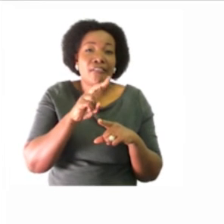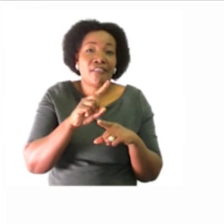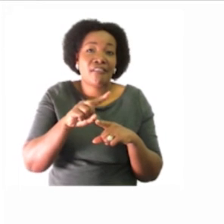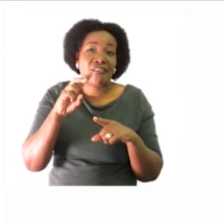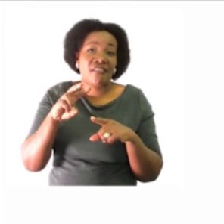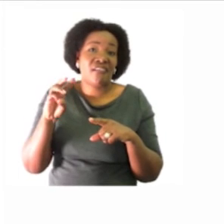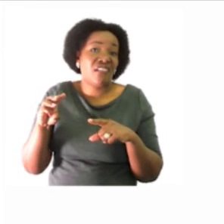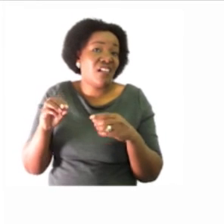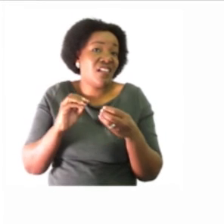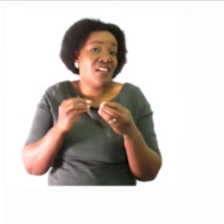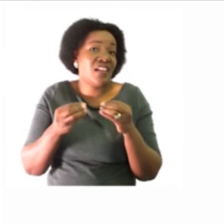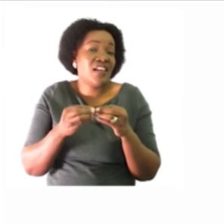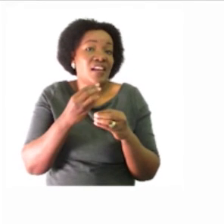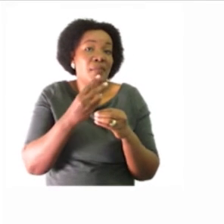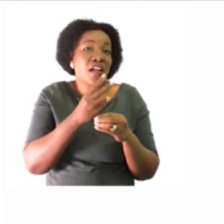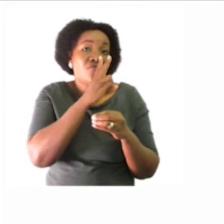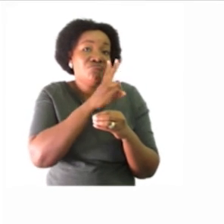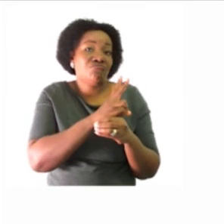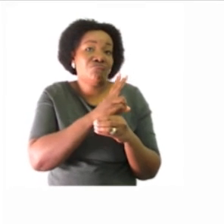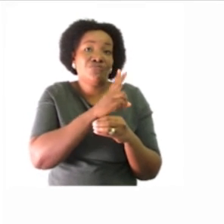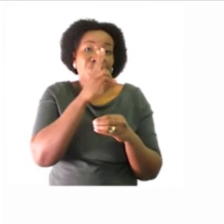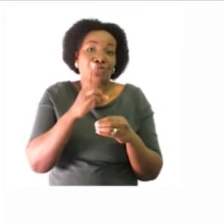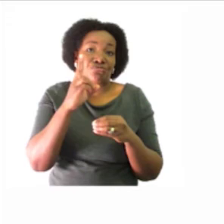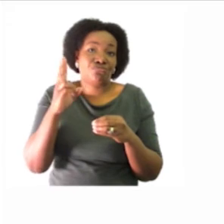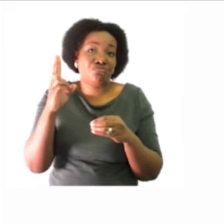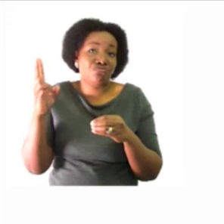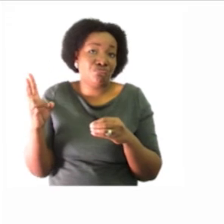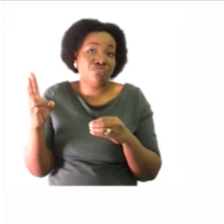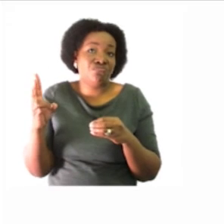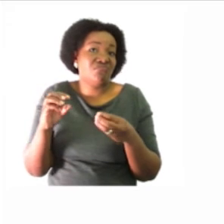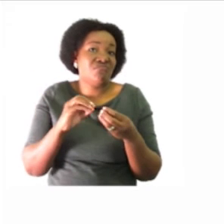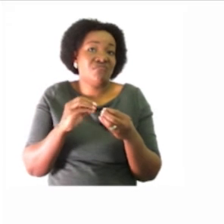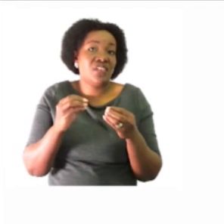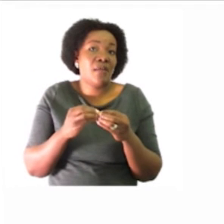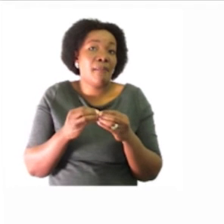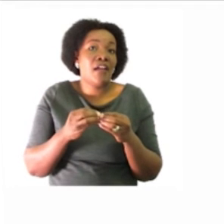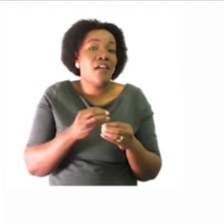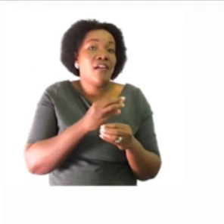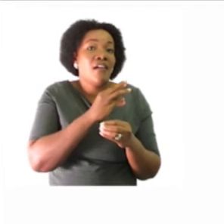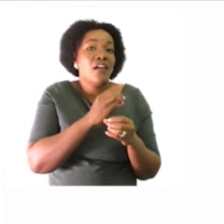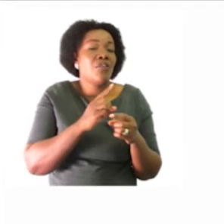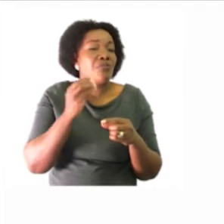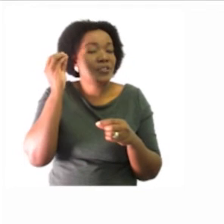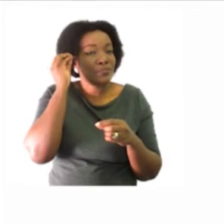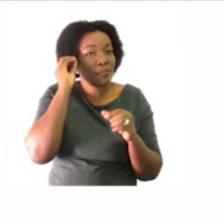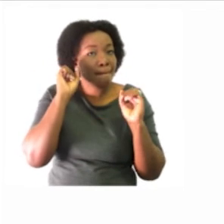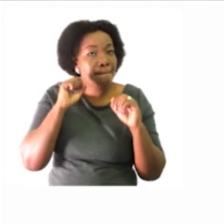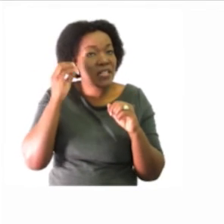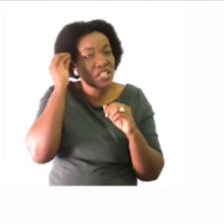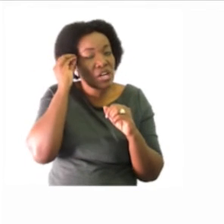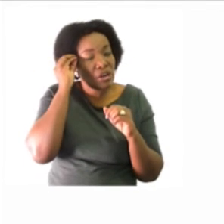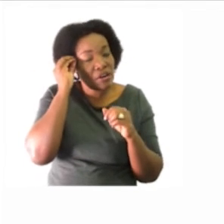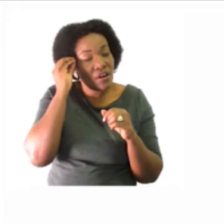multiplications, all right? Number 1 is skip counting in 2s. We have to know our multiplications of 2, very